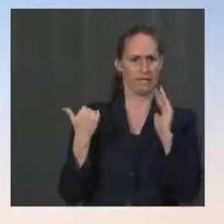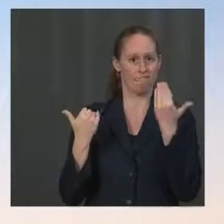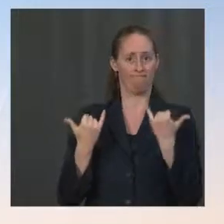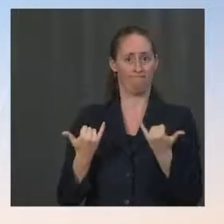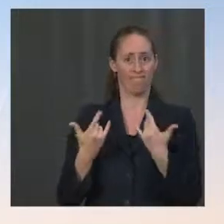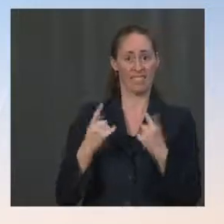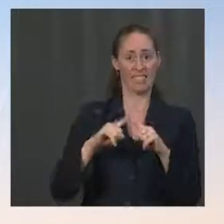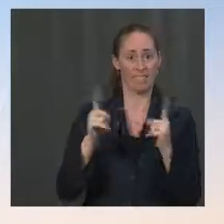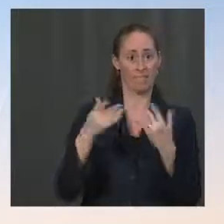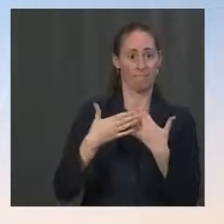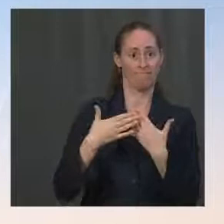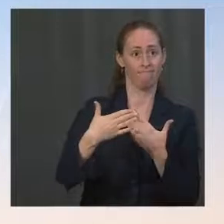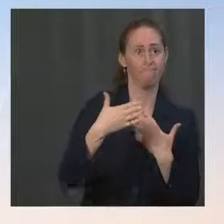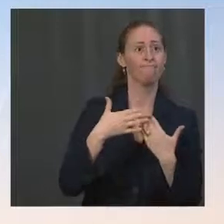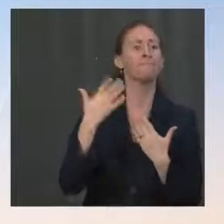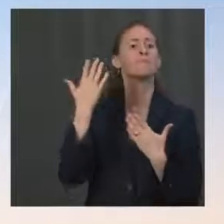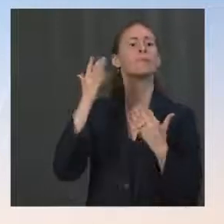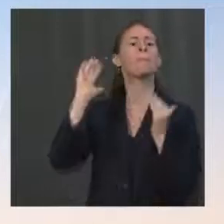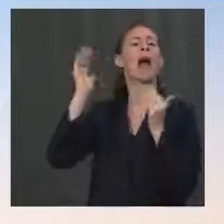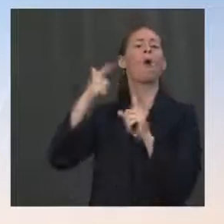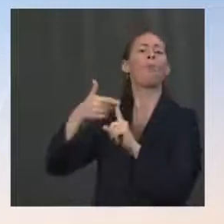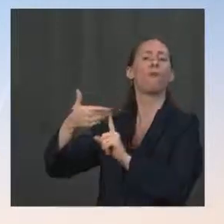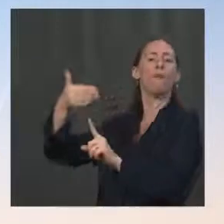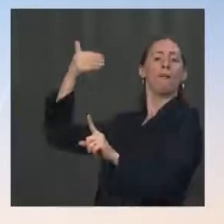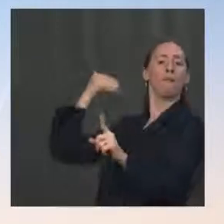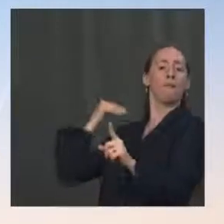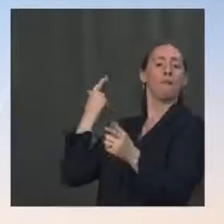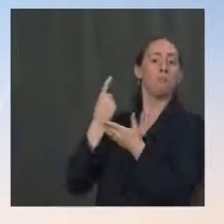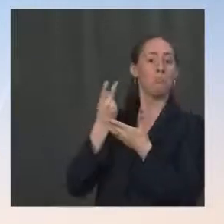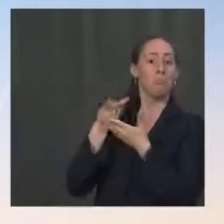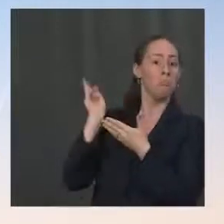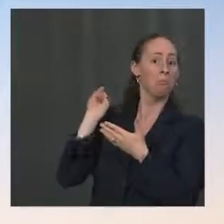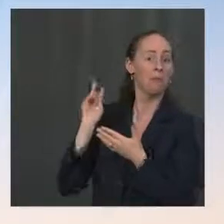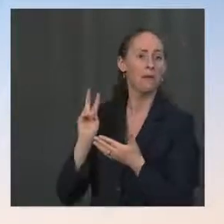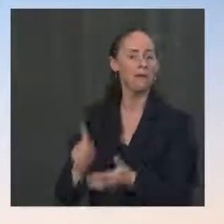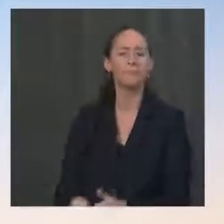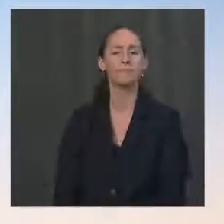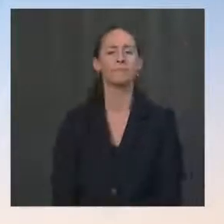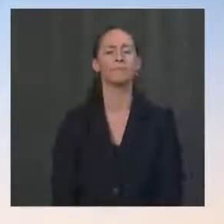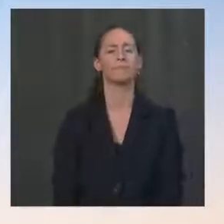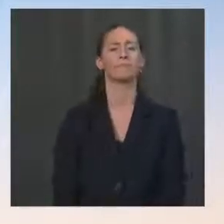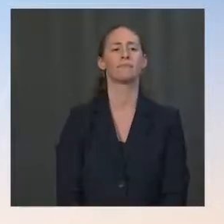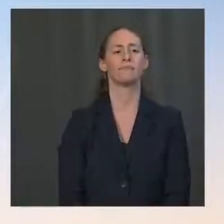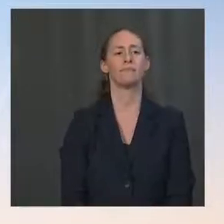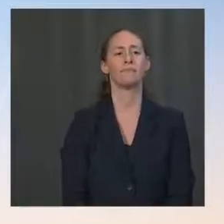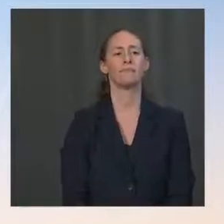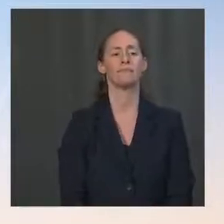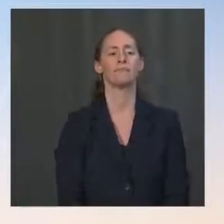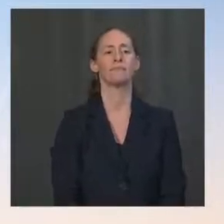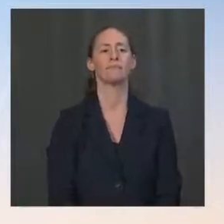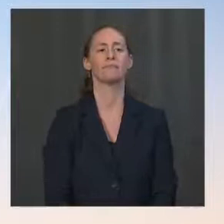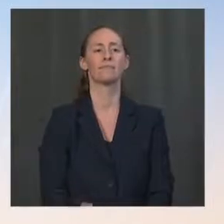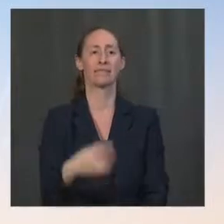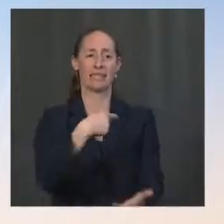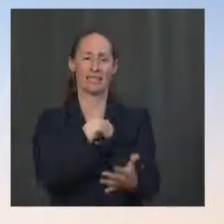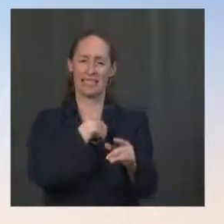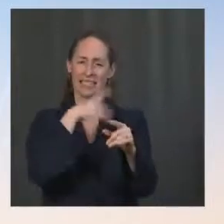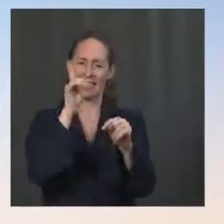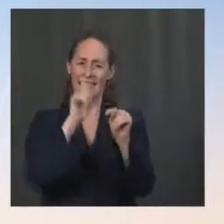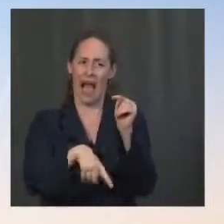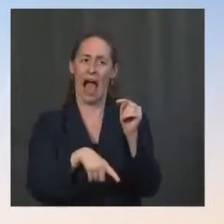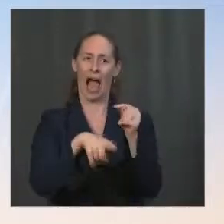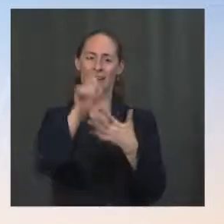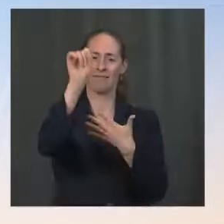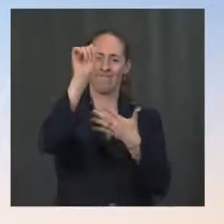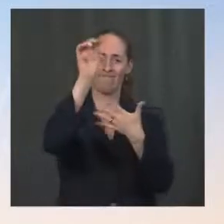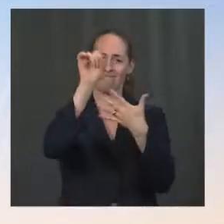week ago or 10 days ago? Well, I can't always, I know you're not asking me to, but I can't clearly get into specific details from here. But what I